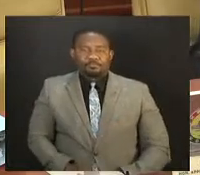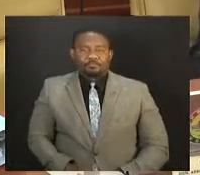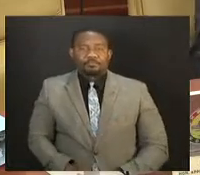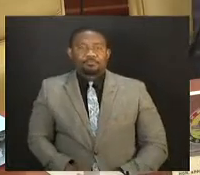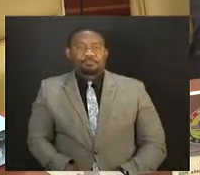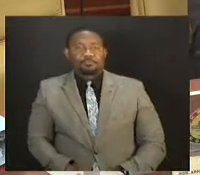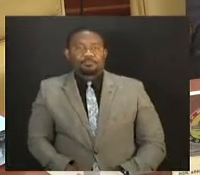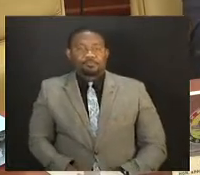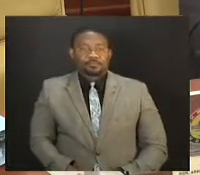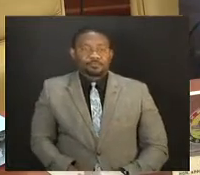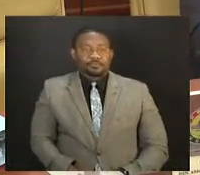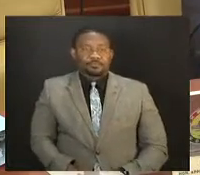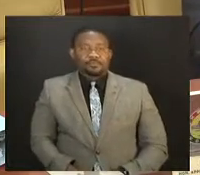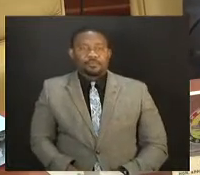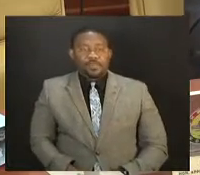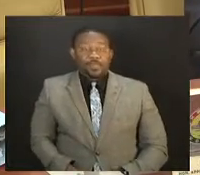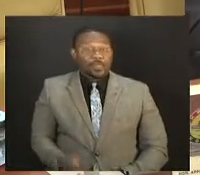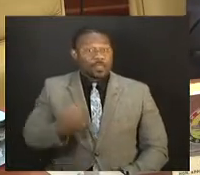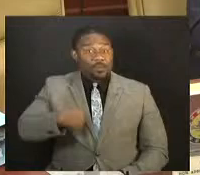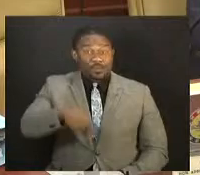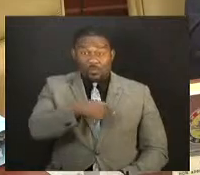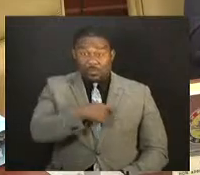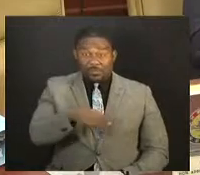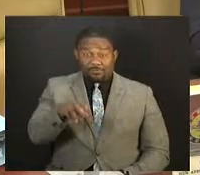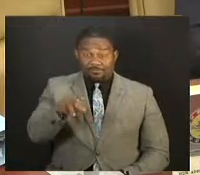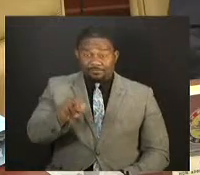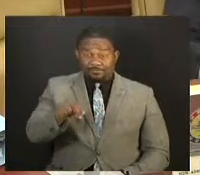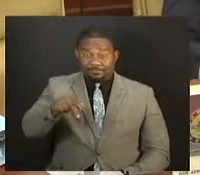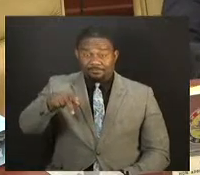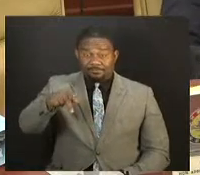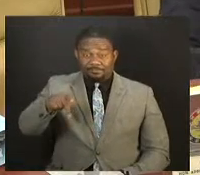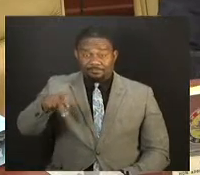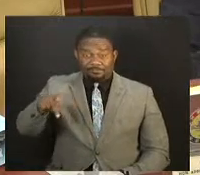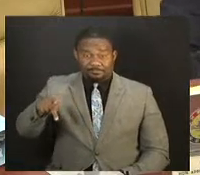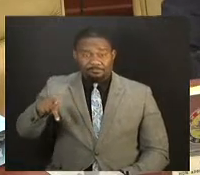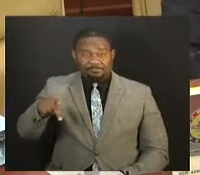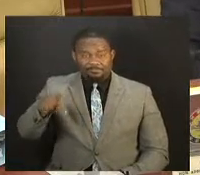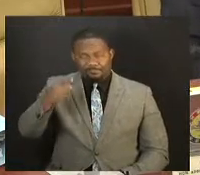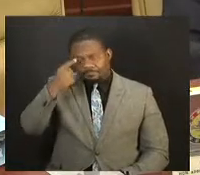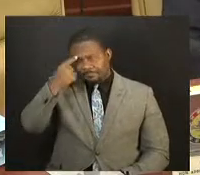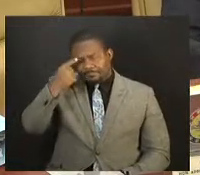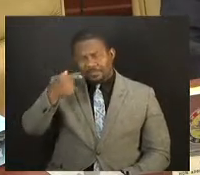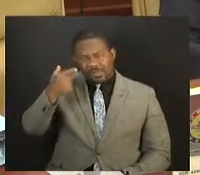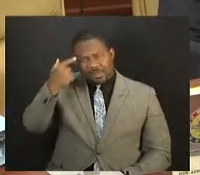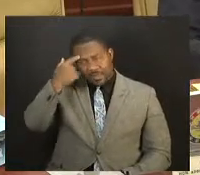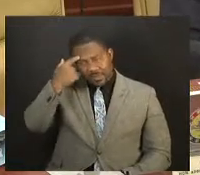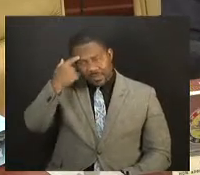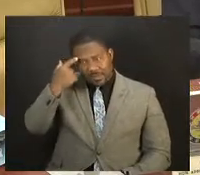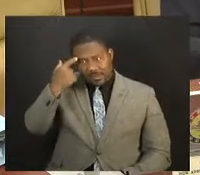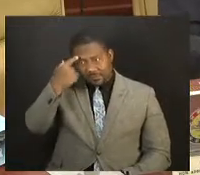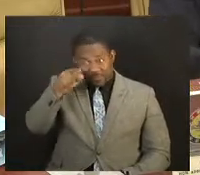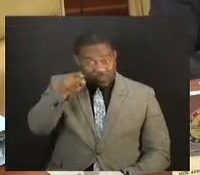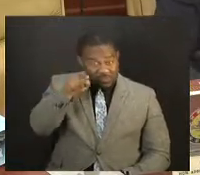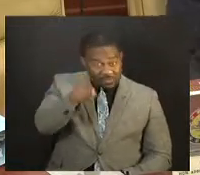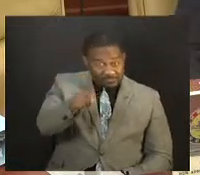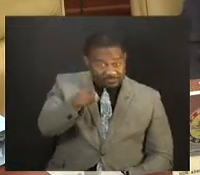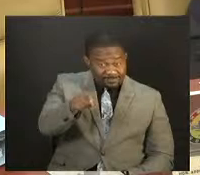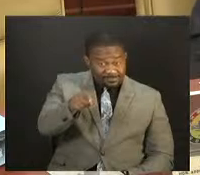It is our case that for the governor of the central bank to come,